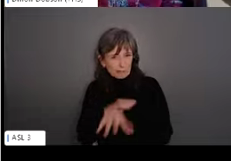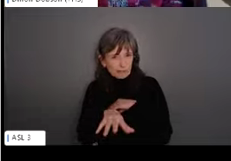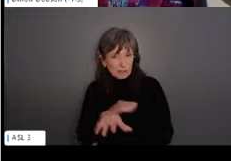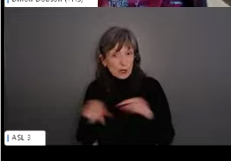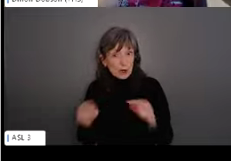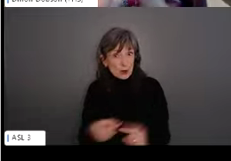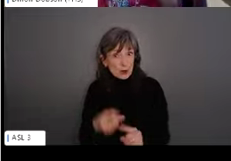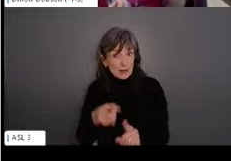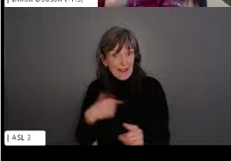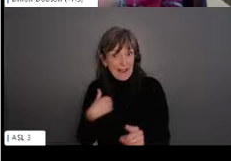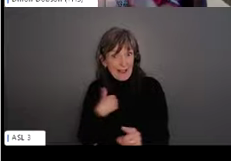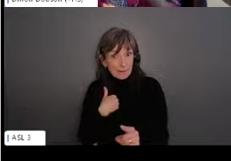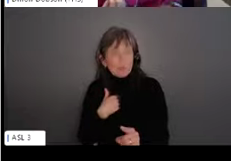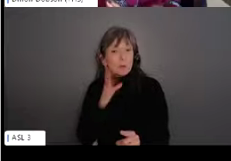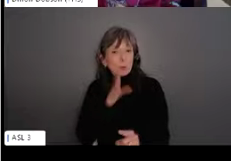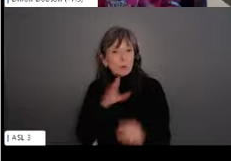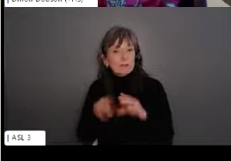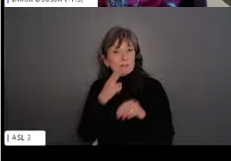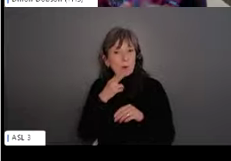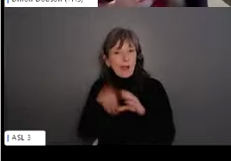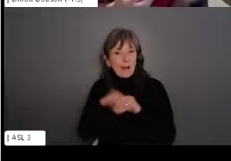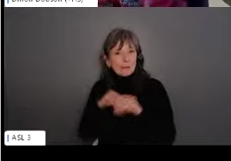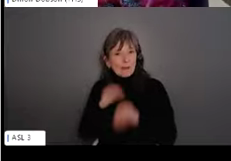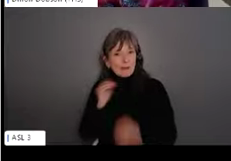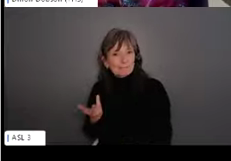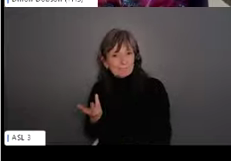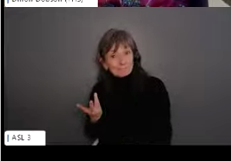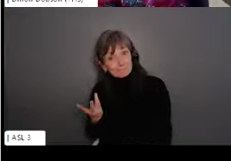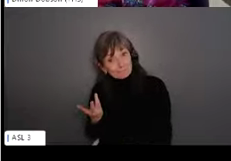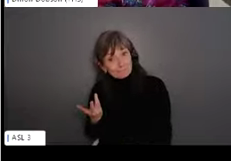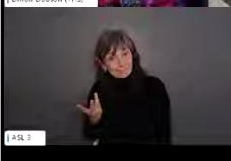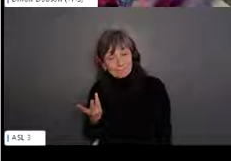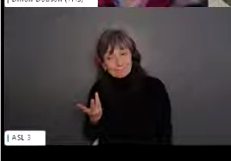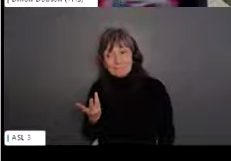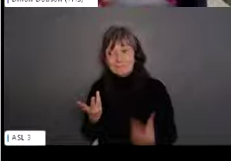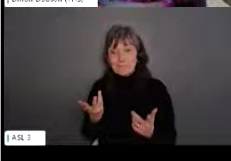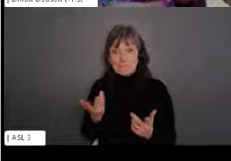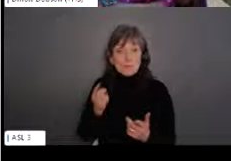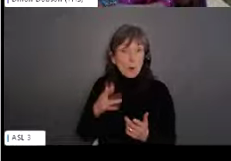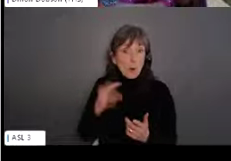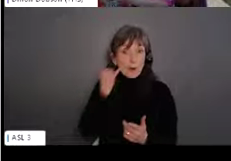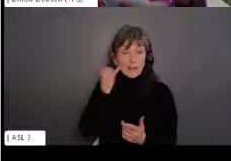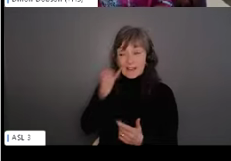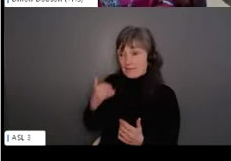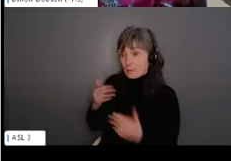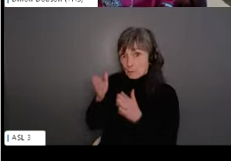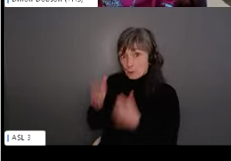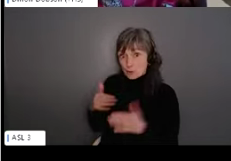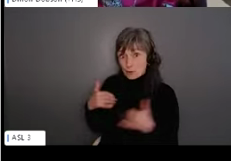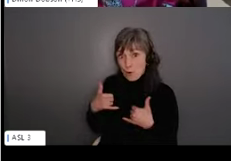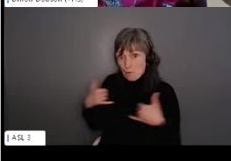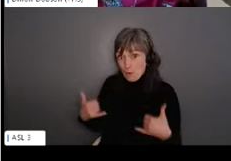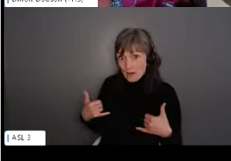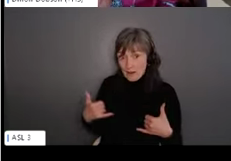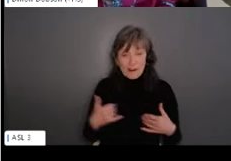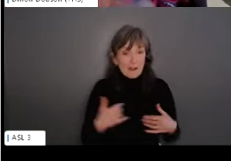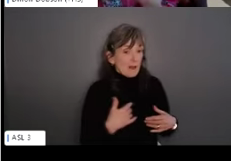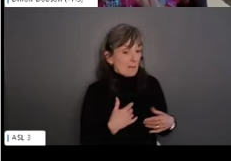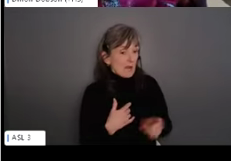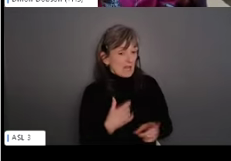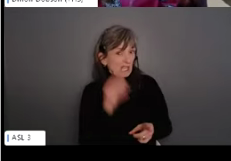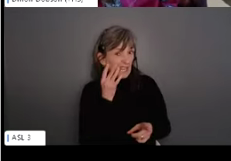their animal, right? There's all of these nuances, right? Let's say that they are perhaps overweight and their pet is overweight. You can have a conversation with them